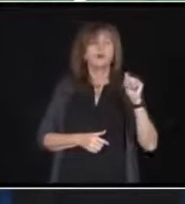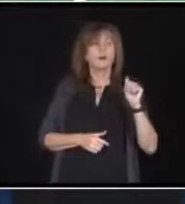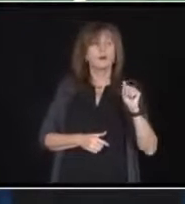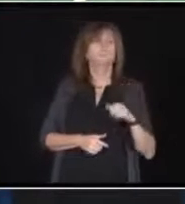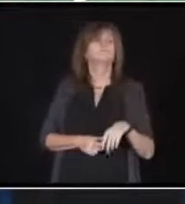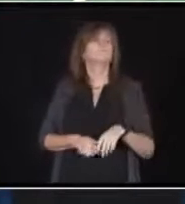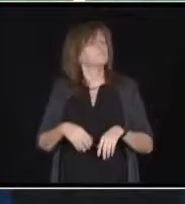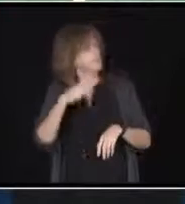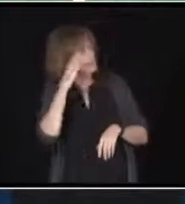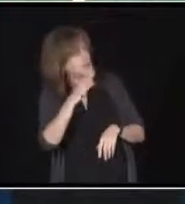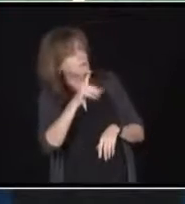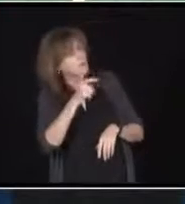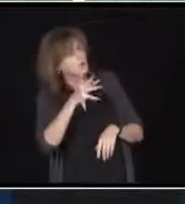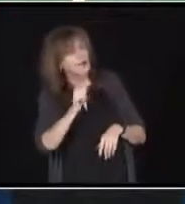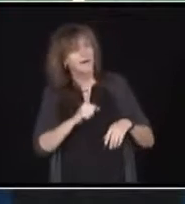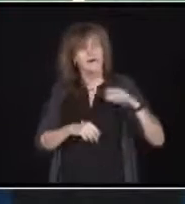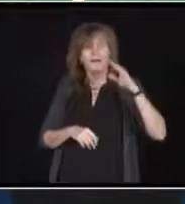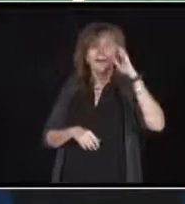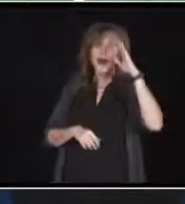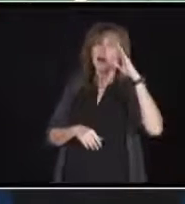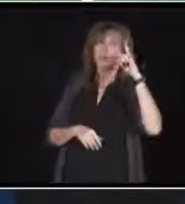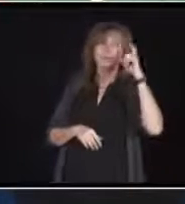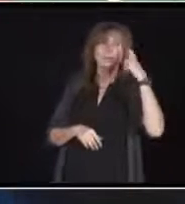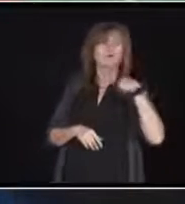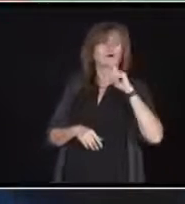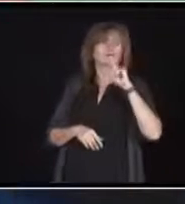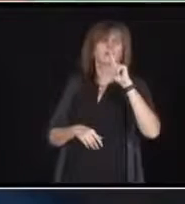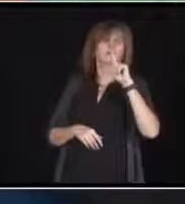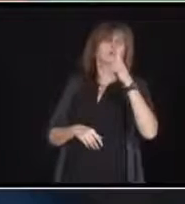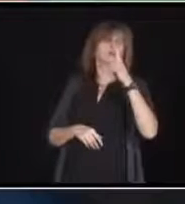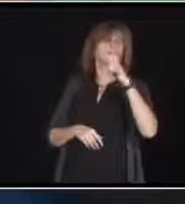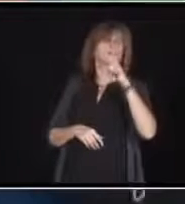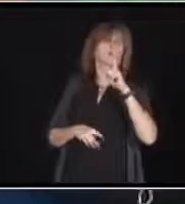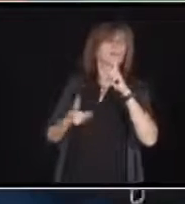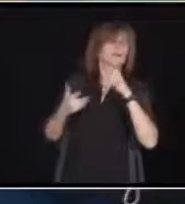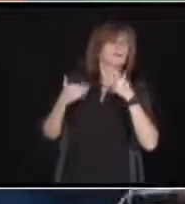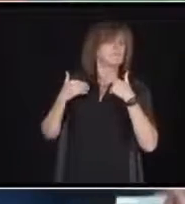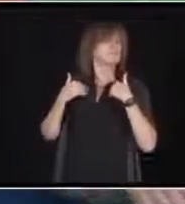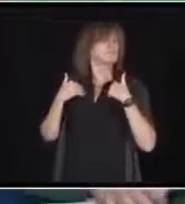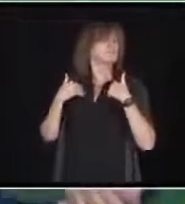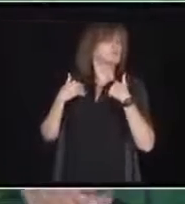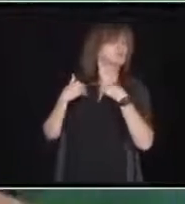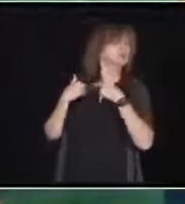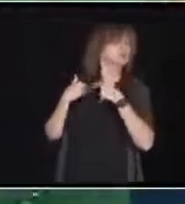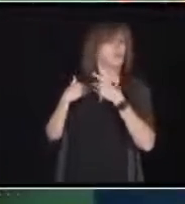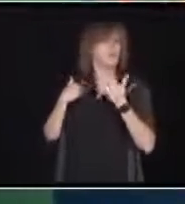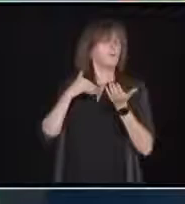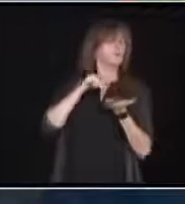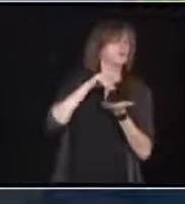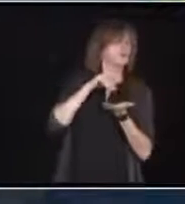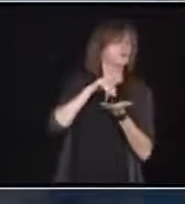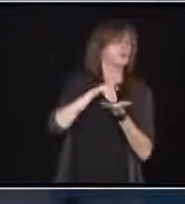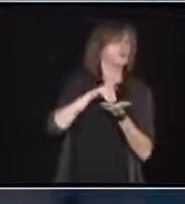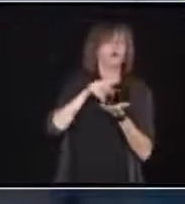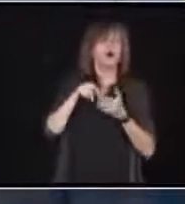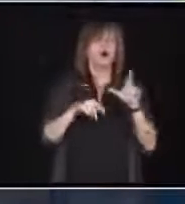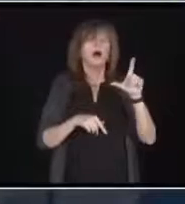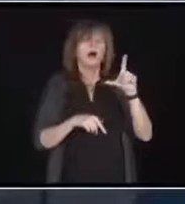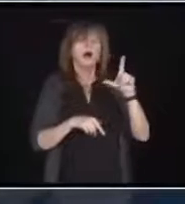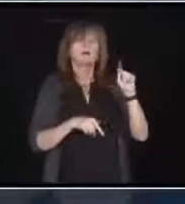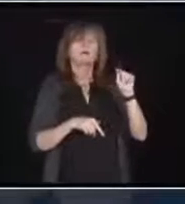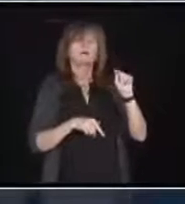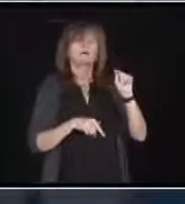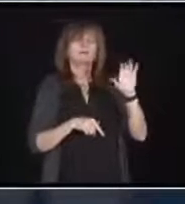Premier. My first question is actually for Minister Elliott and perhaps Dr. Yaffe as well. It's about long-term care. I'm just wondering